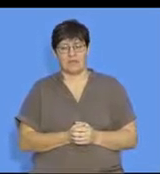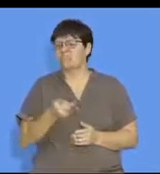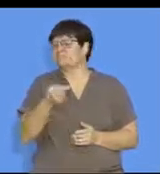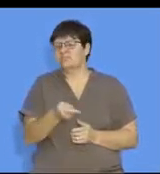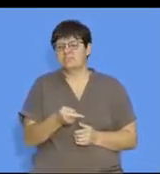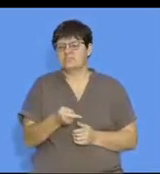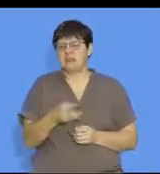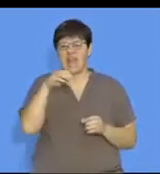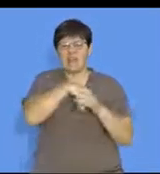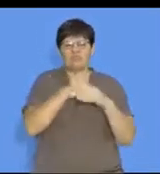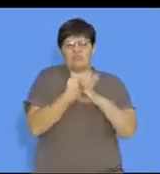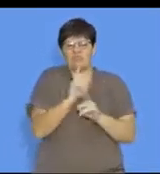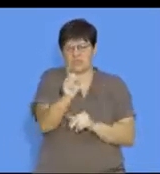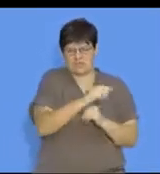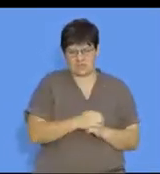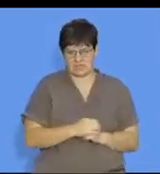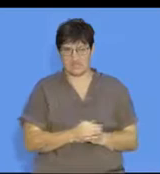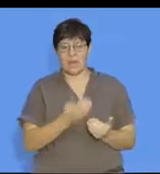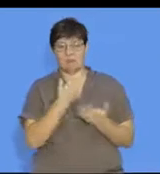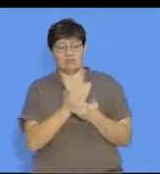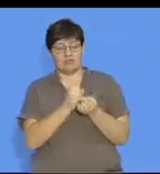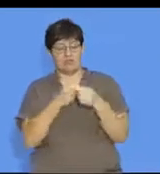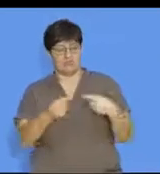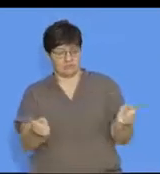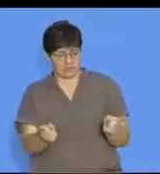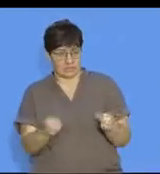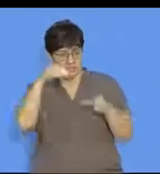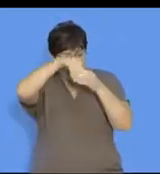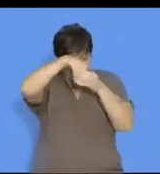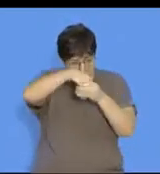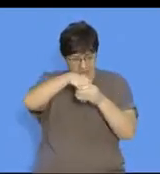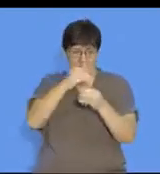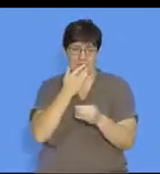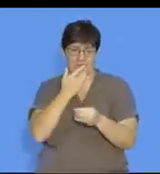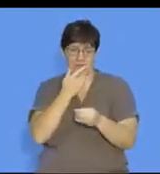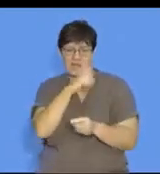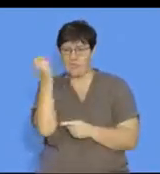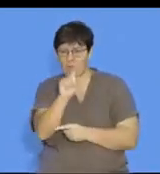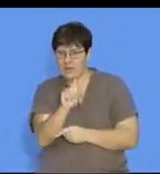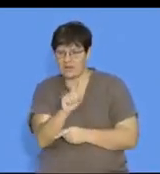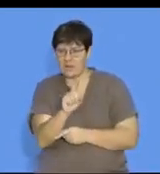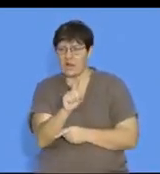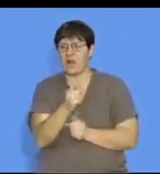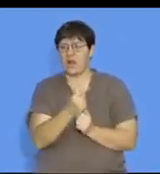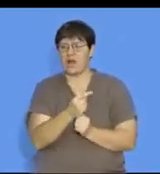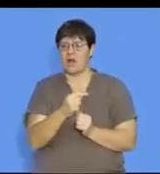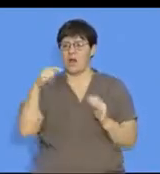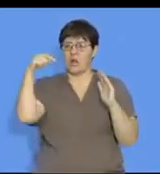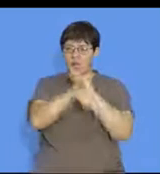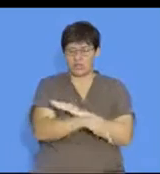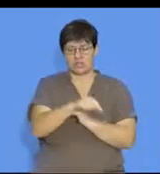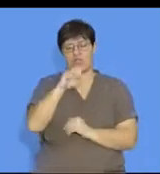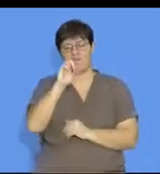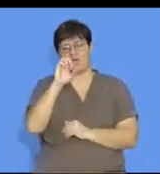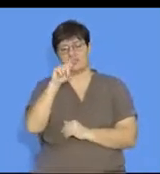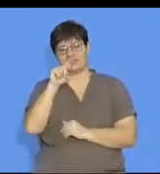bulb. Right, so what is this internal resistance? This is the potential difference inside the battery. It's also called the lost